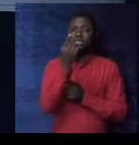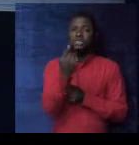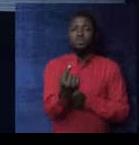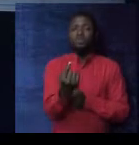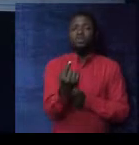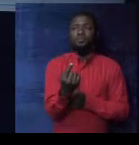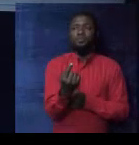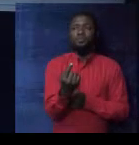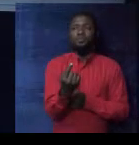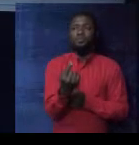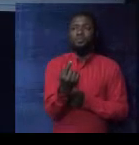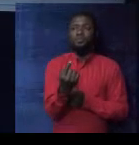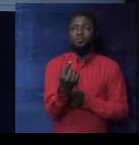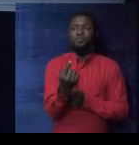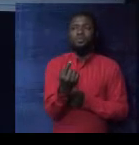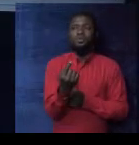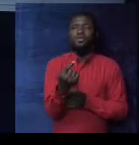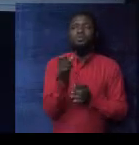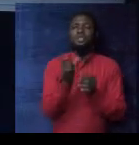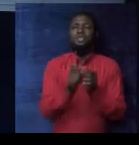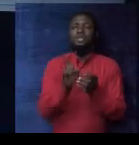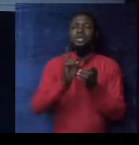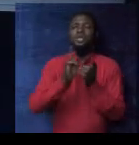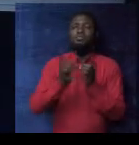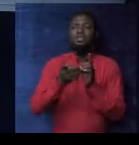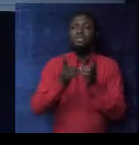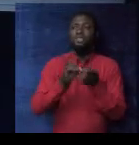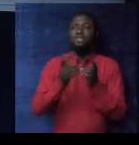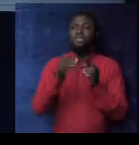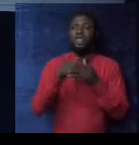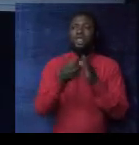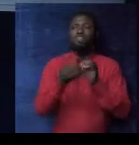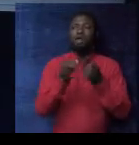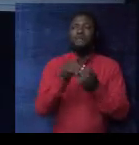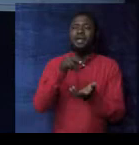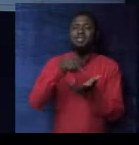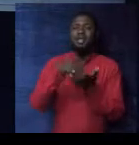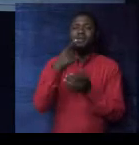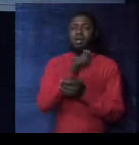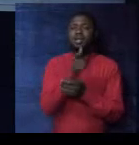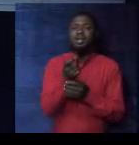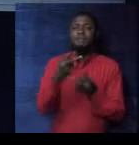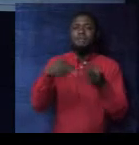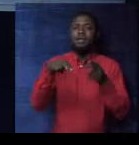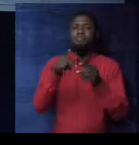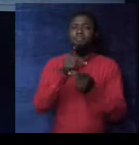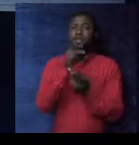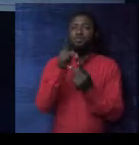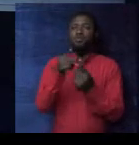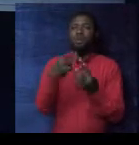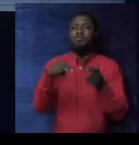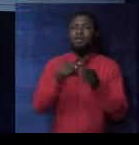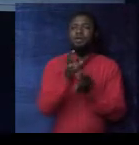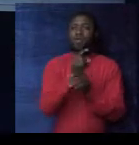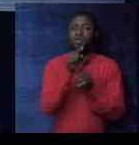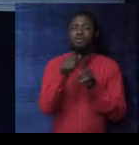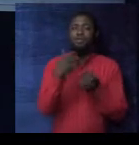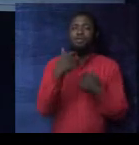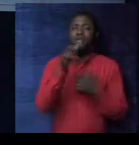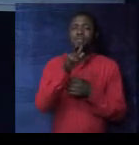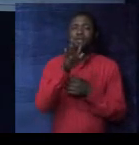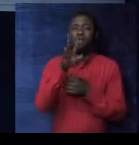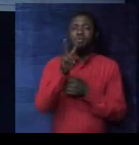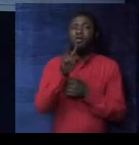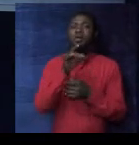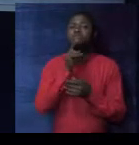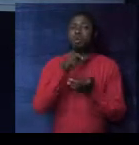representing just 1 single. All right. So each digit in the number stands for a particular value. When you have 3, 5,